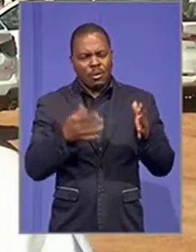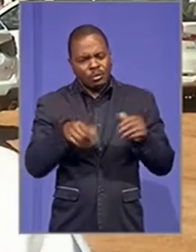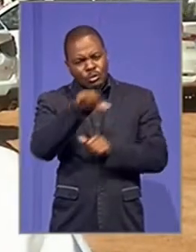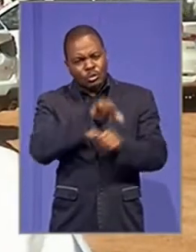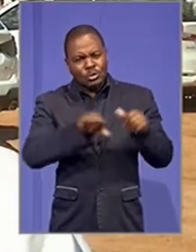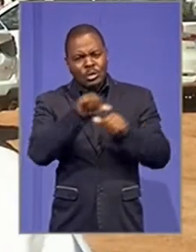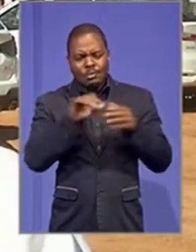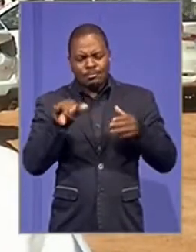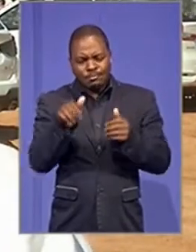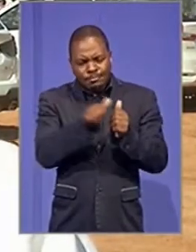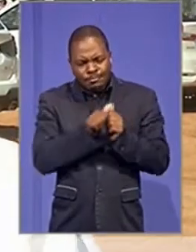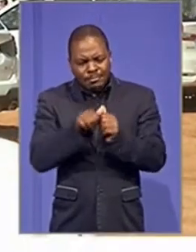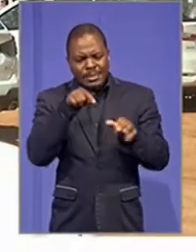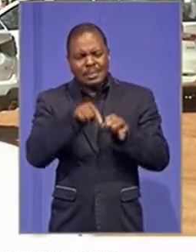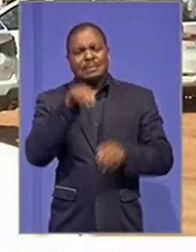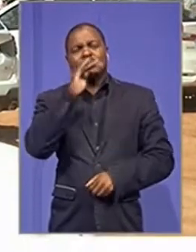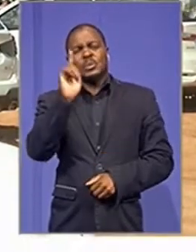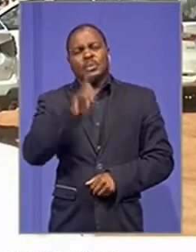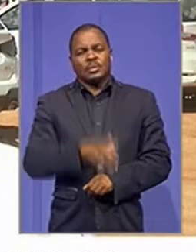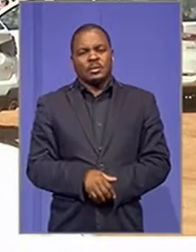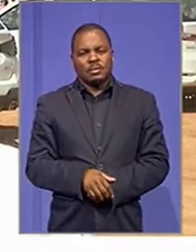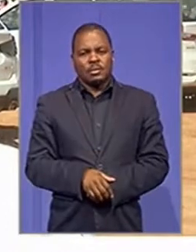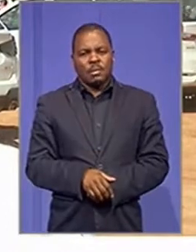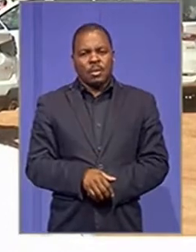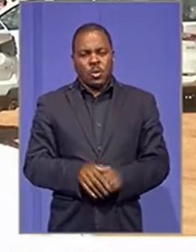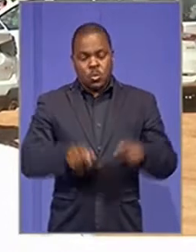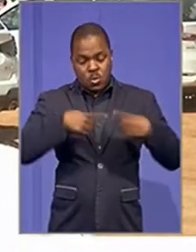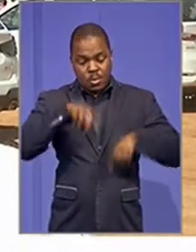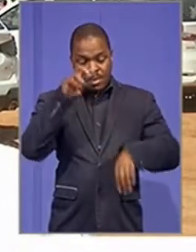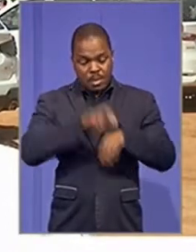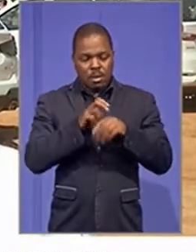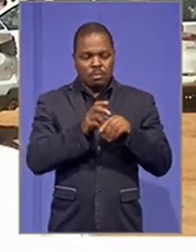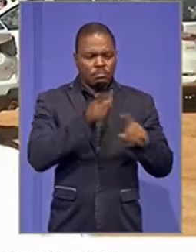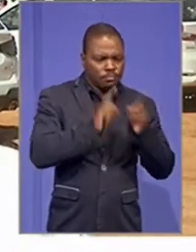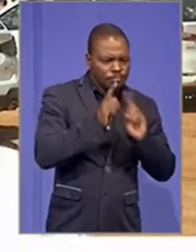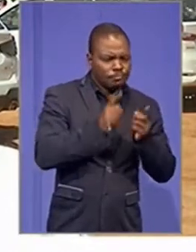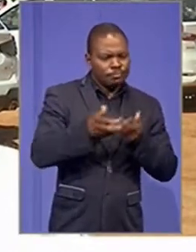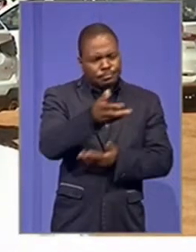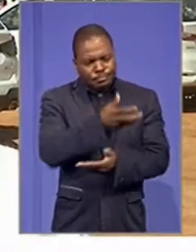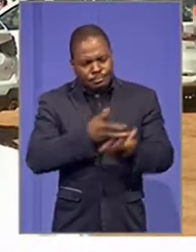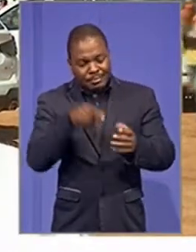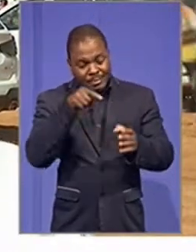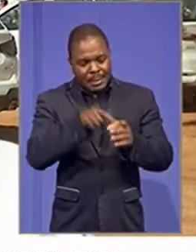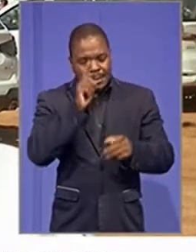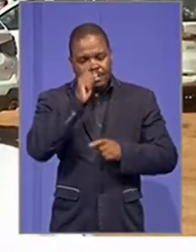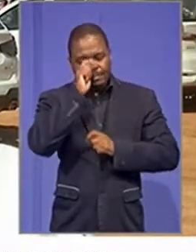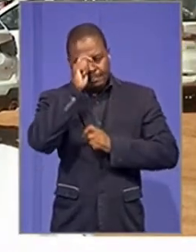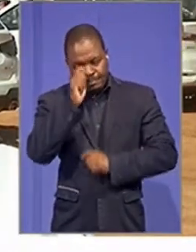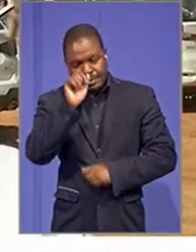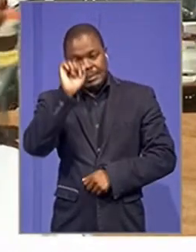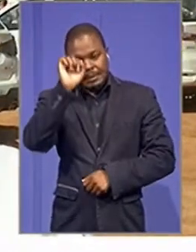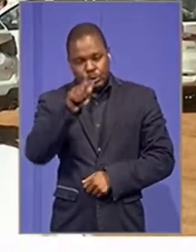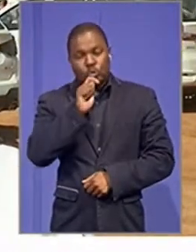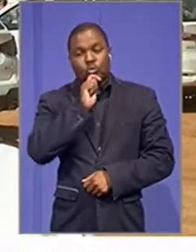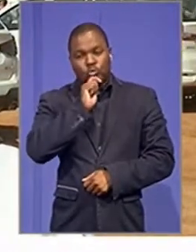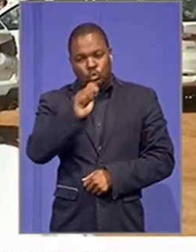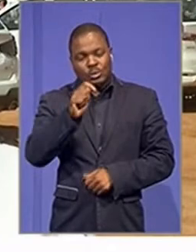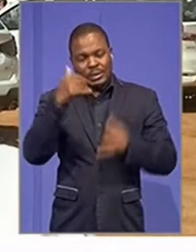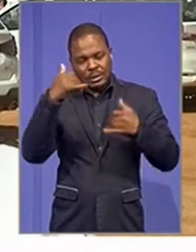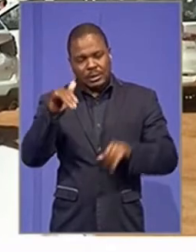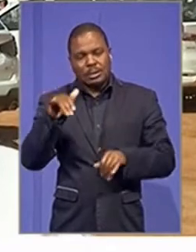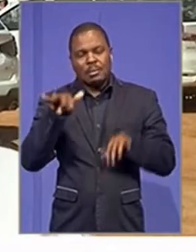cohesion is all about. We need to have conversations that acknowledge that there is still a